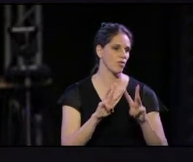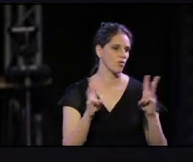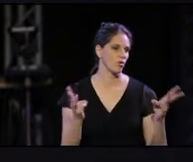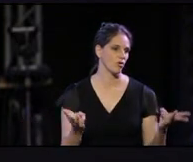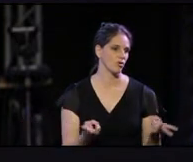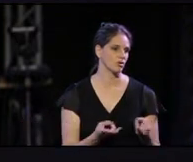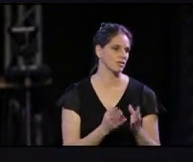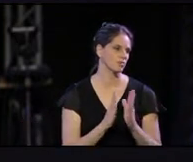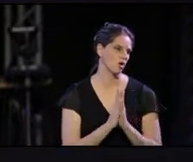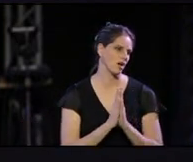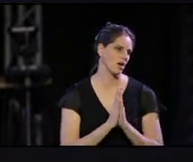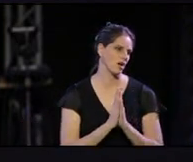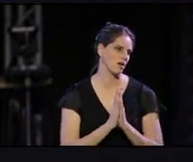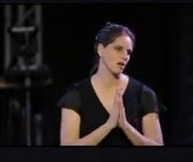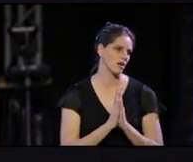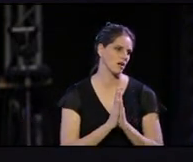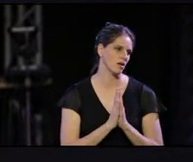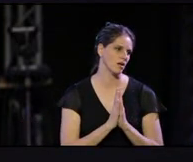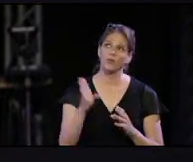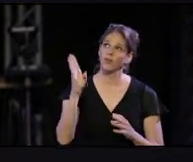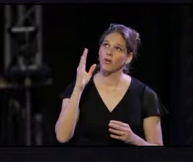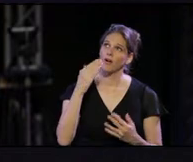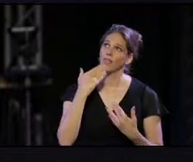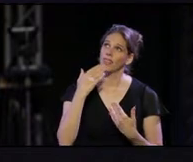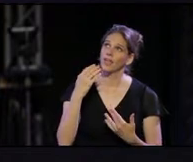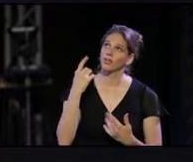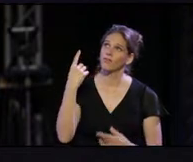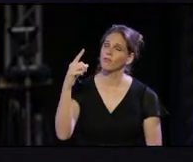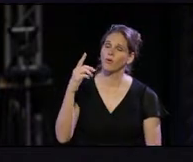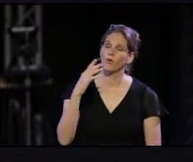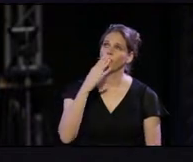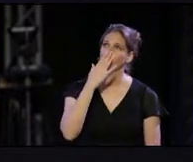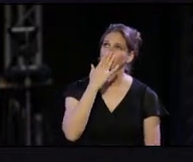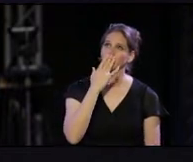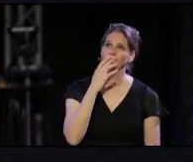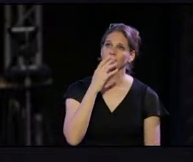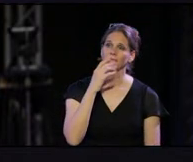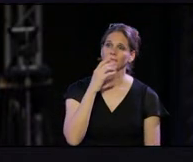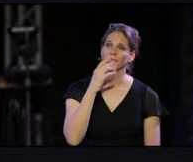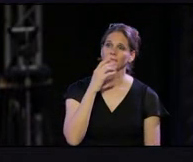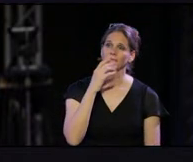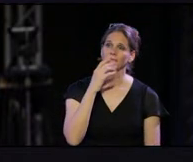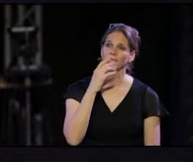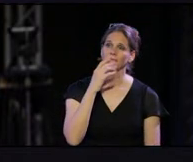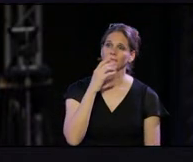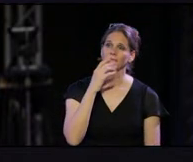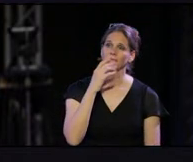Let's pray together. Oh God, thank you for this gift of